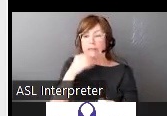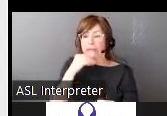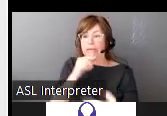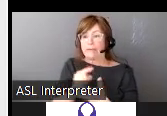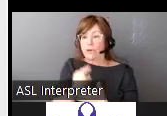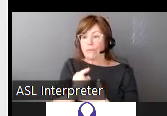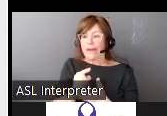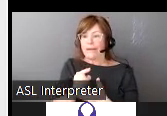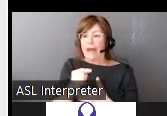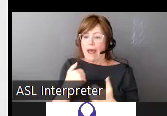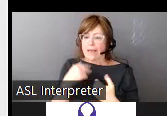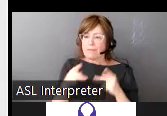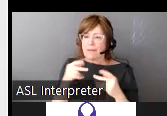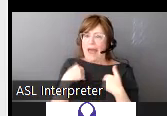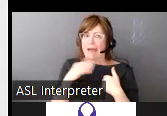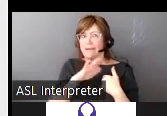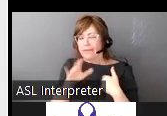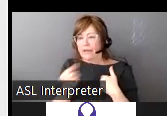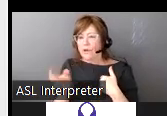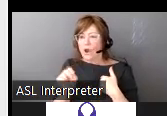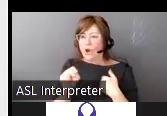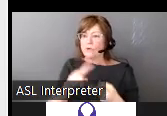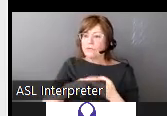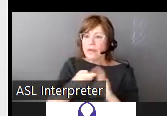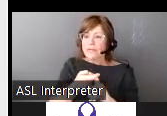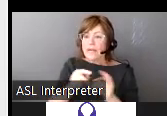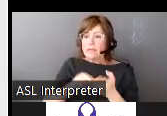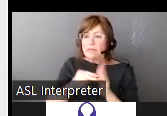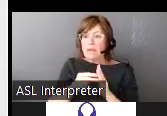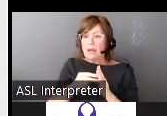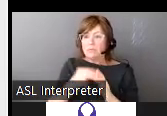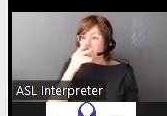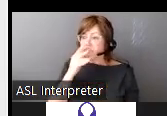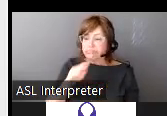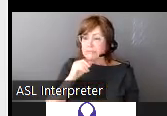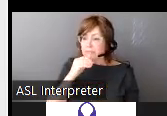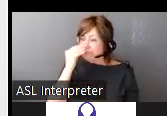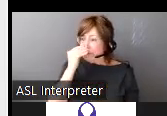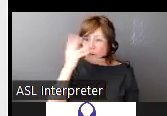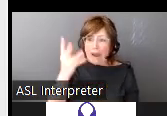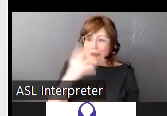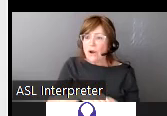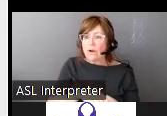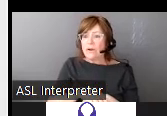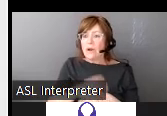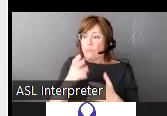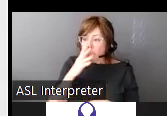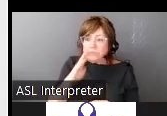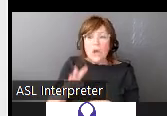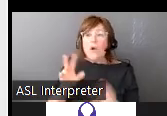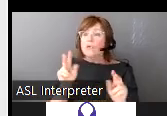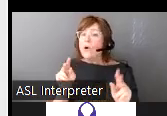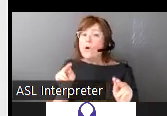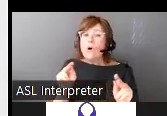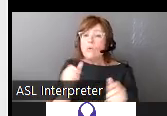friends. In such cases, it's not that they don't care about you emotionally or they are trying to neglect you. It's just that